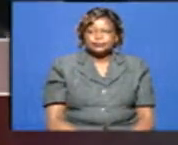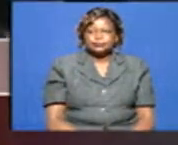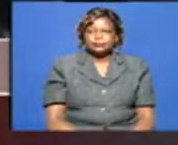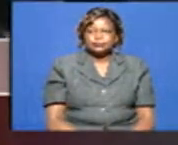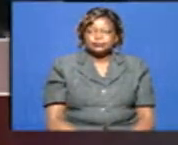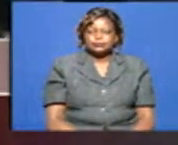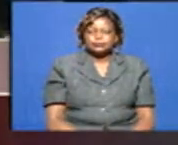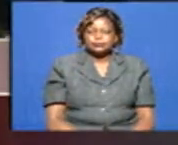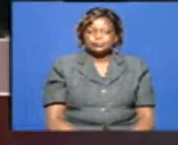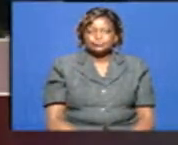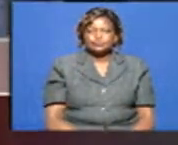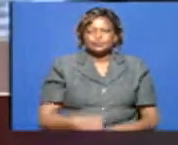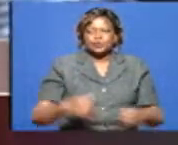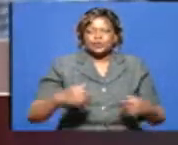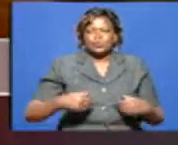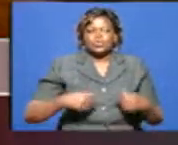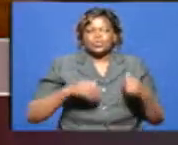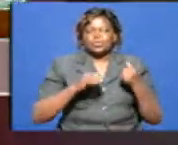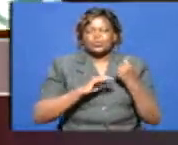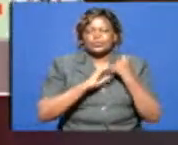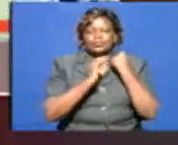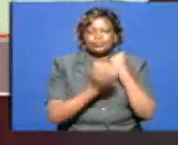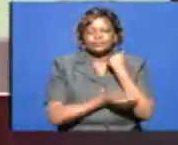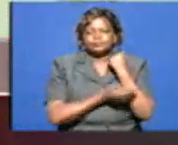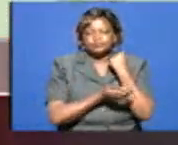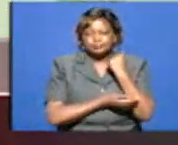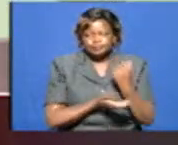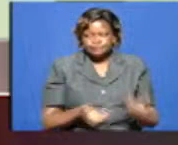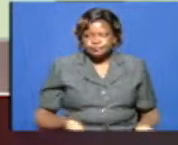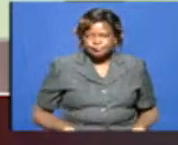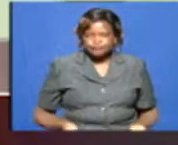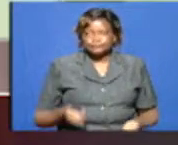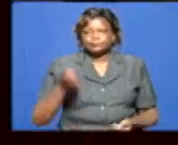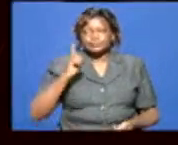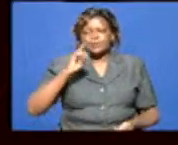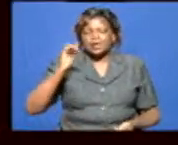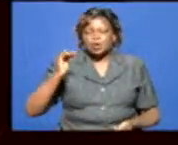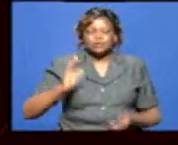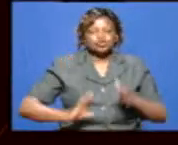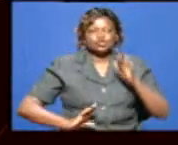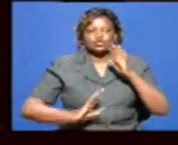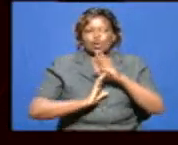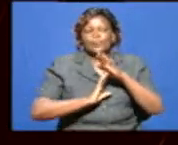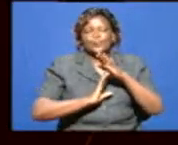Teenage mothers, Nairobi County leads the pack.